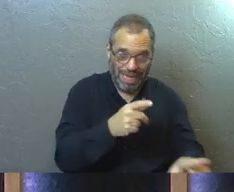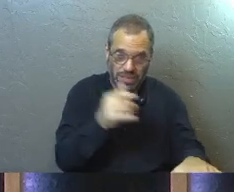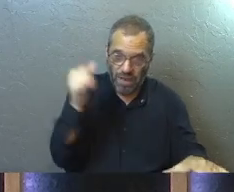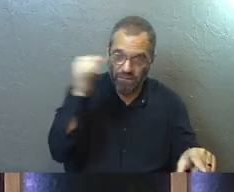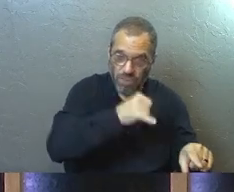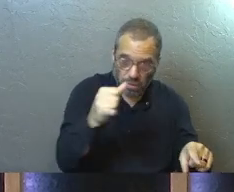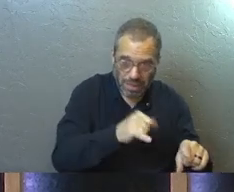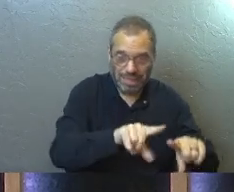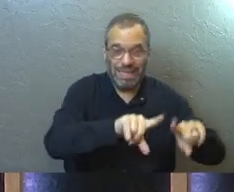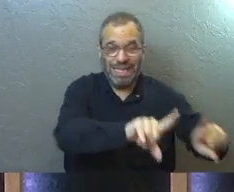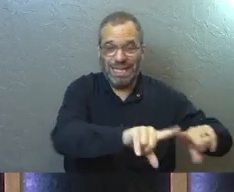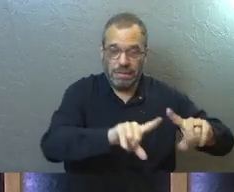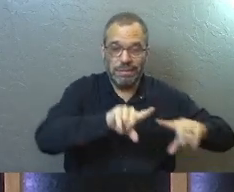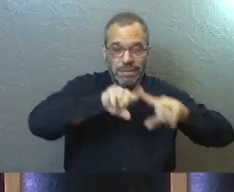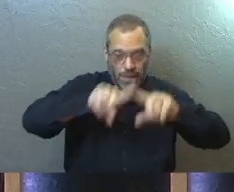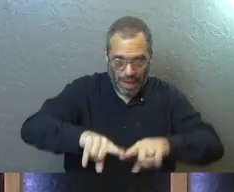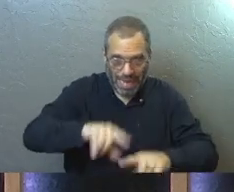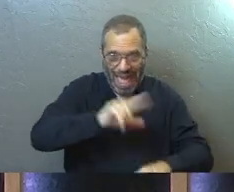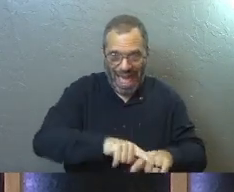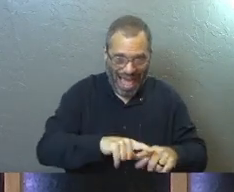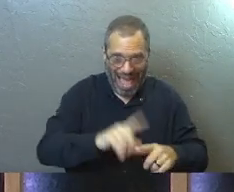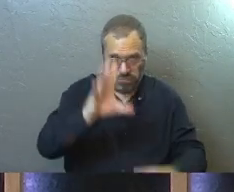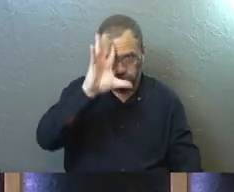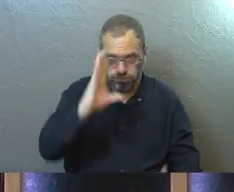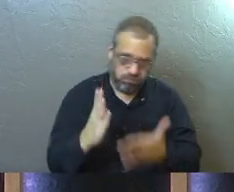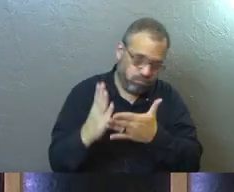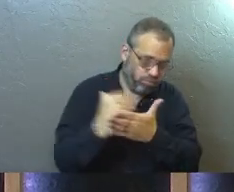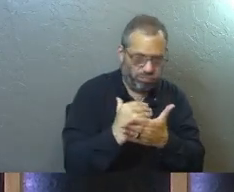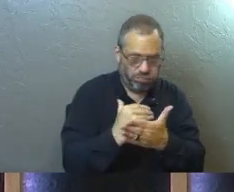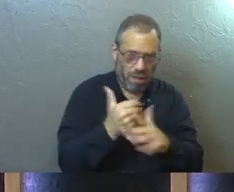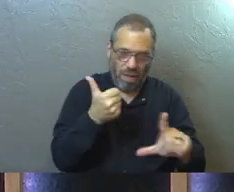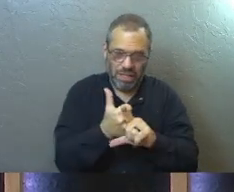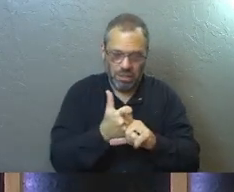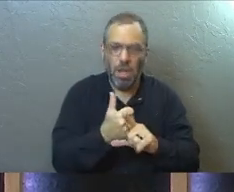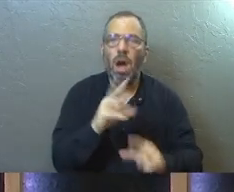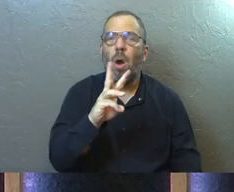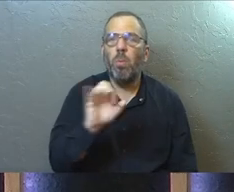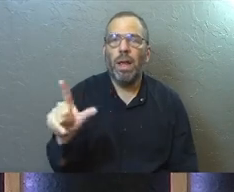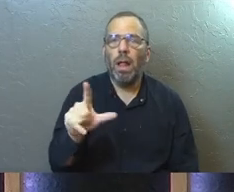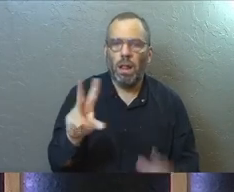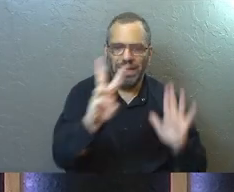foolishness, its dependency, and in the warped nature of its will."